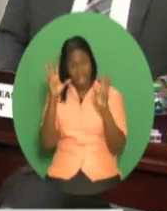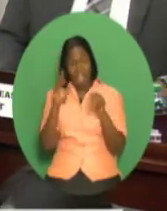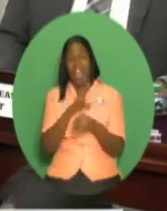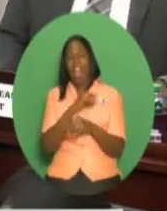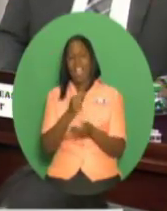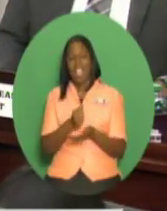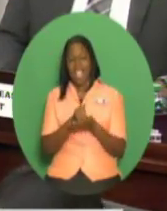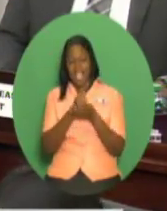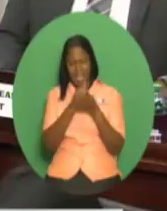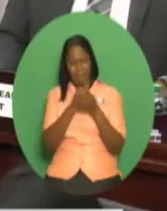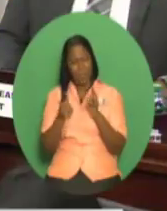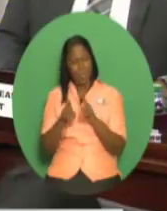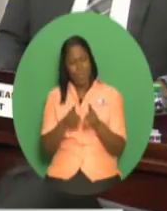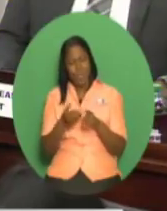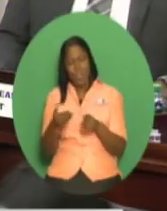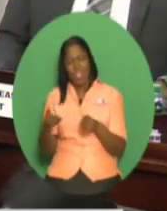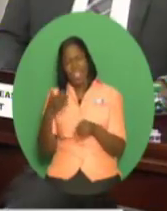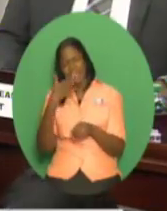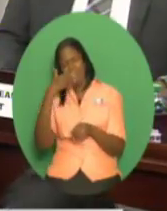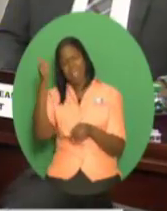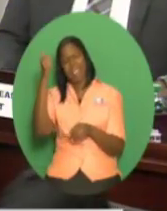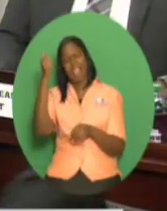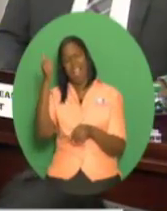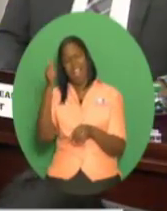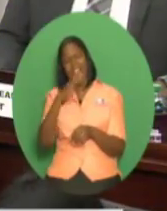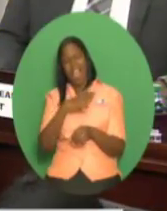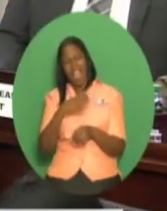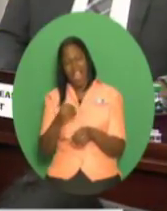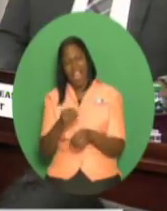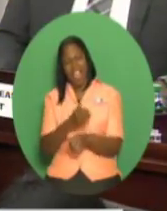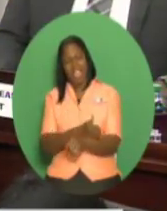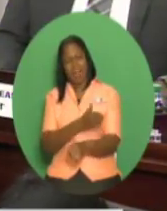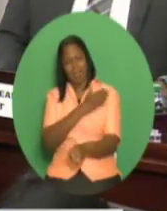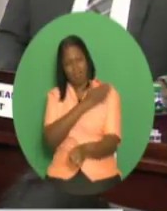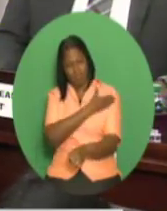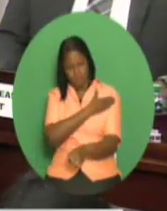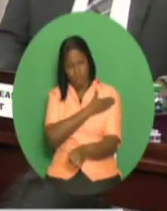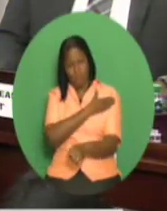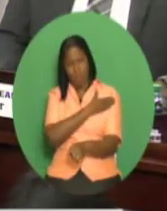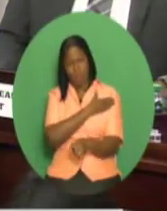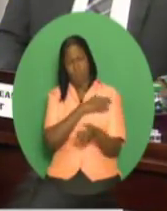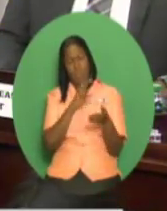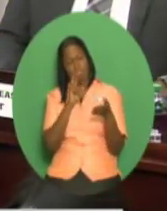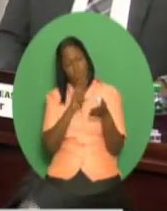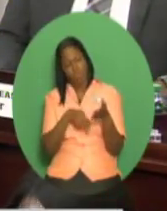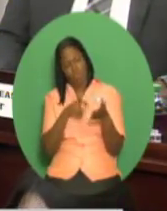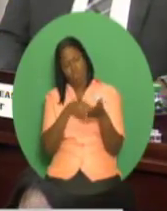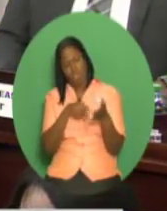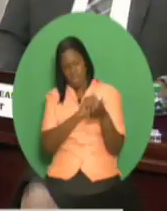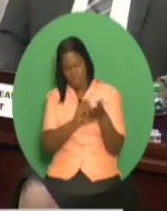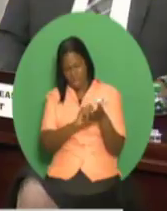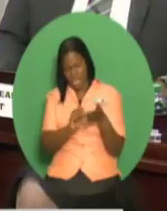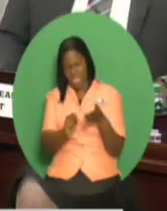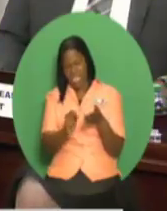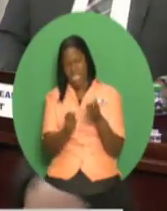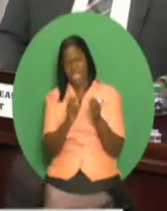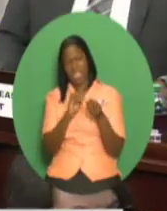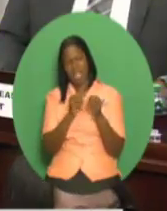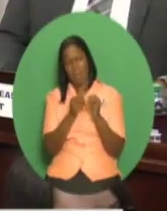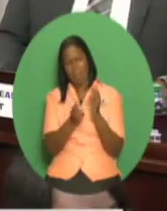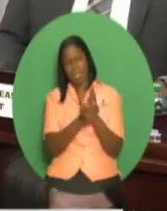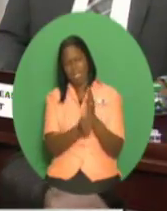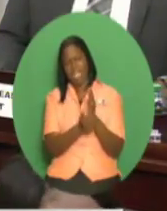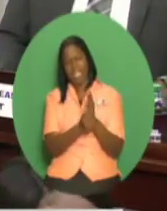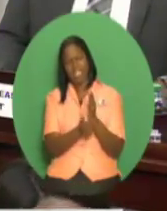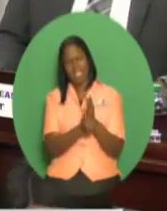and most importantly, it will allow them to improve their literacy and numeracy skills. So this is an area,